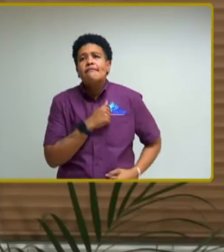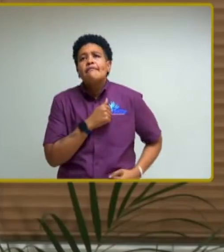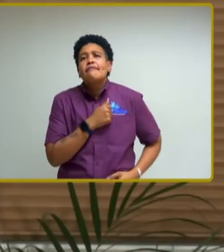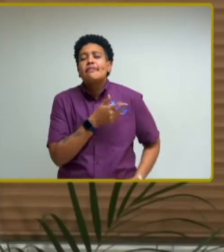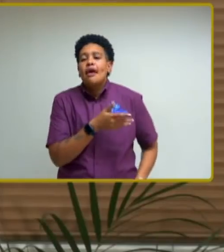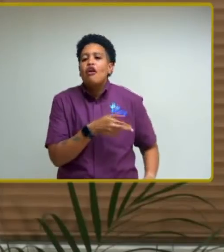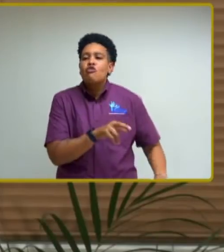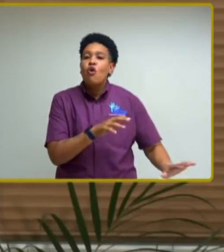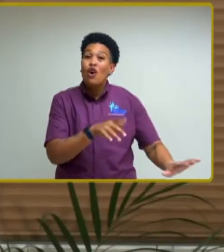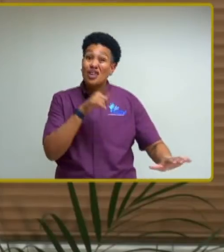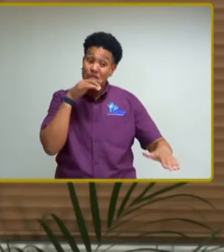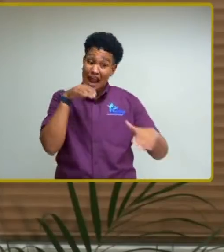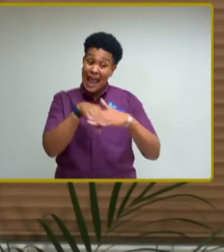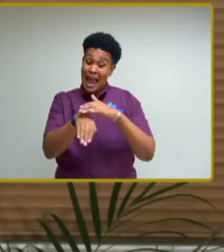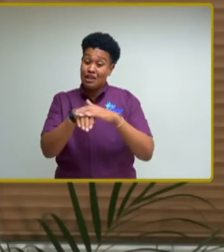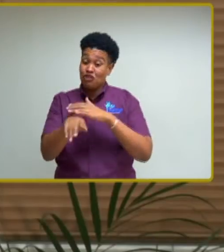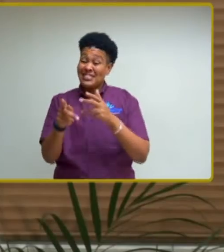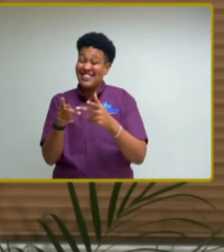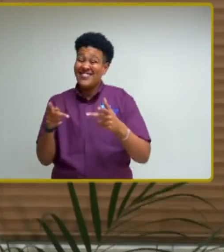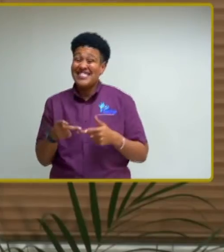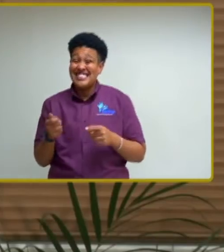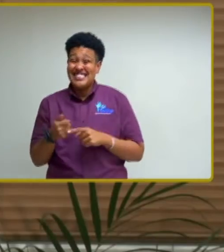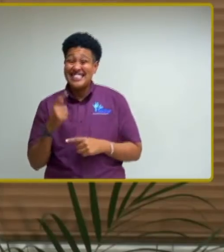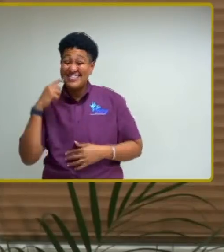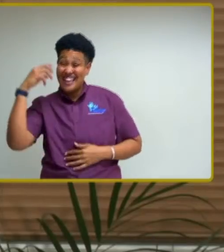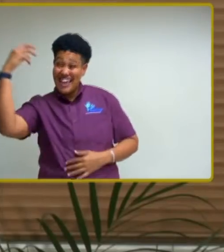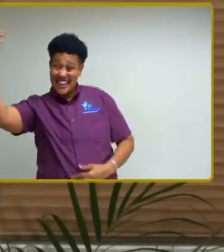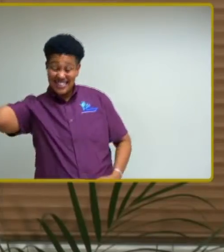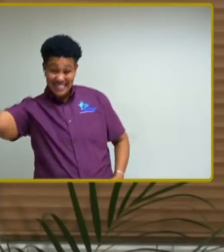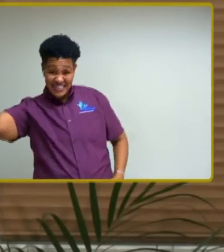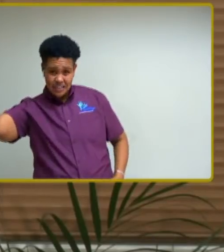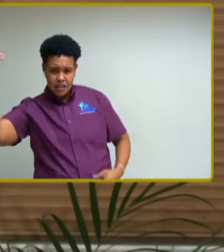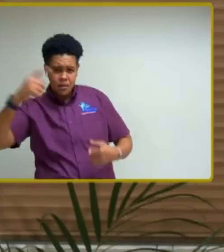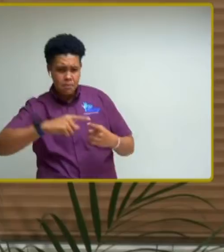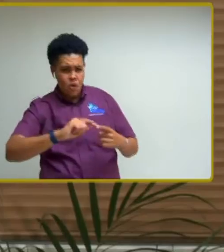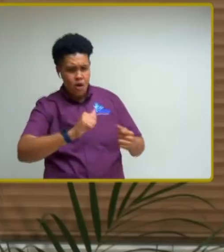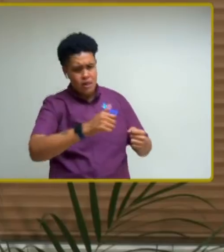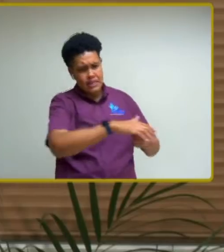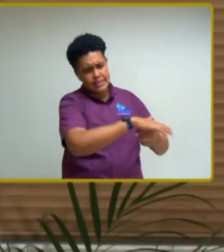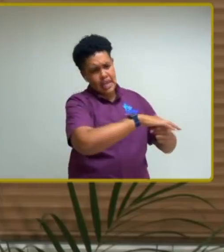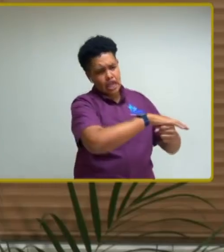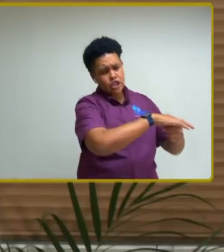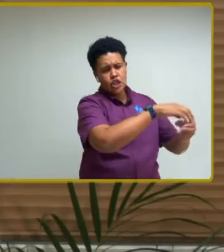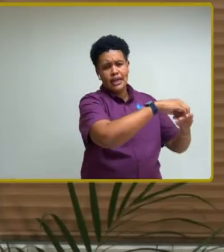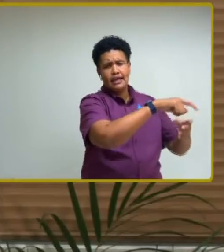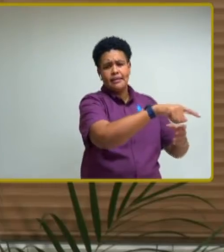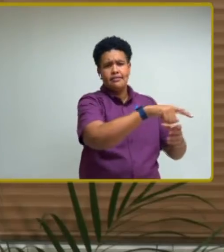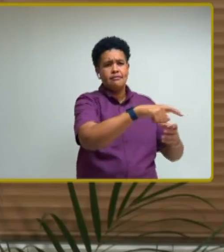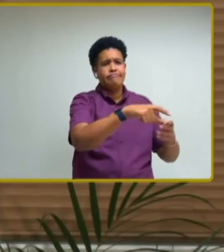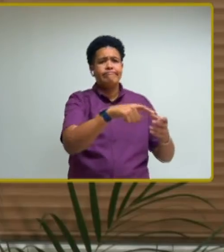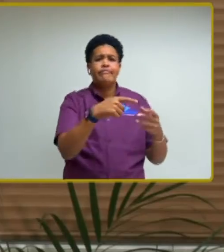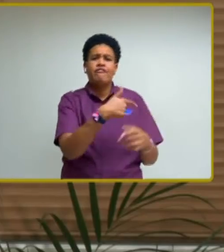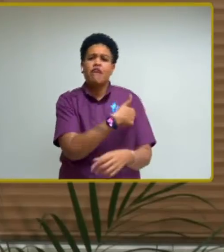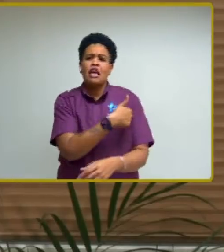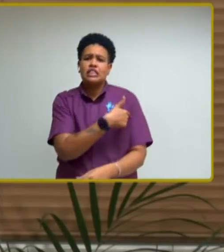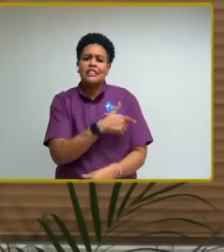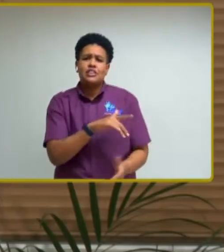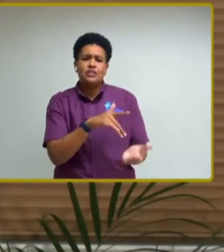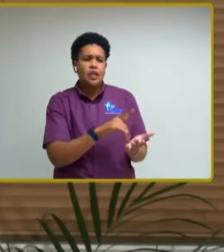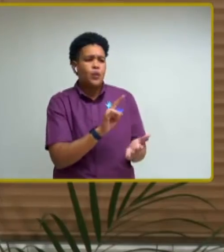On the road, entrance to the facility, the exit, and other stations within the vaccination